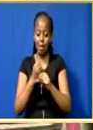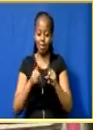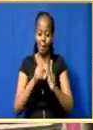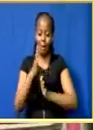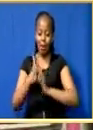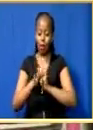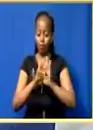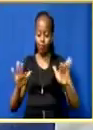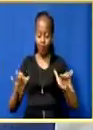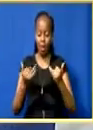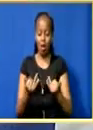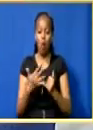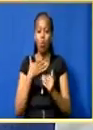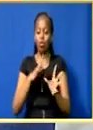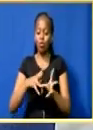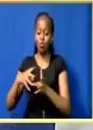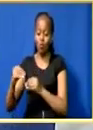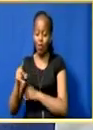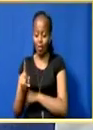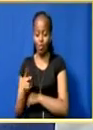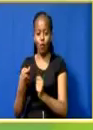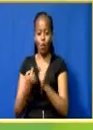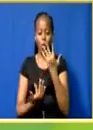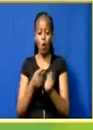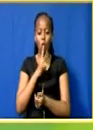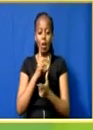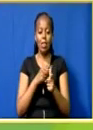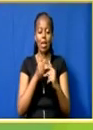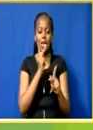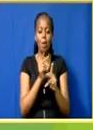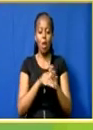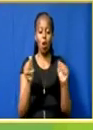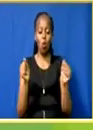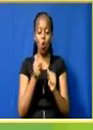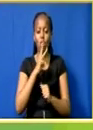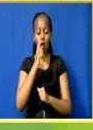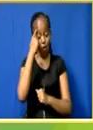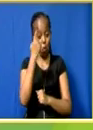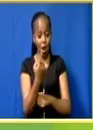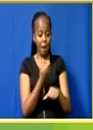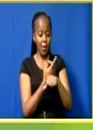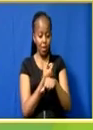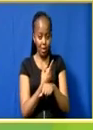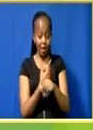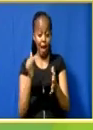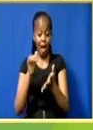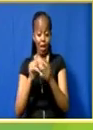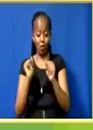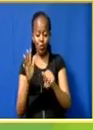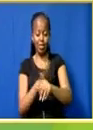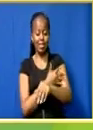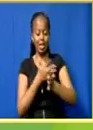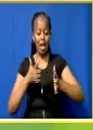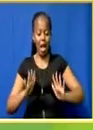Yes. Okay. So we remove the kales from the boiling water and put them in cold water for 1 minute. We've done that. Again, you can sing the